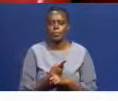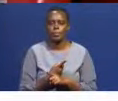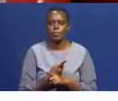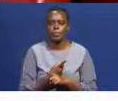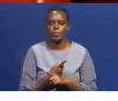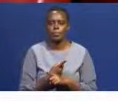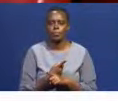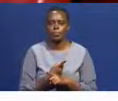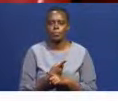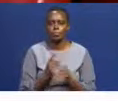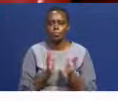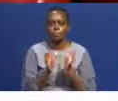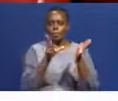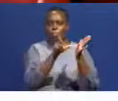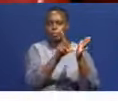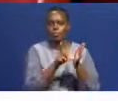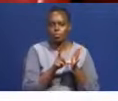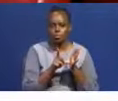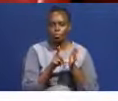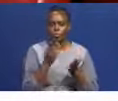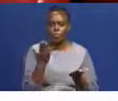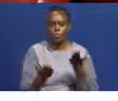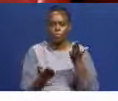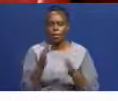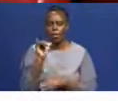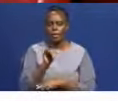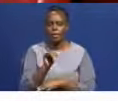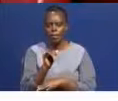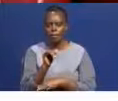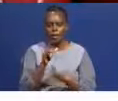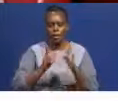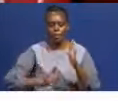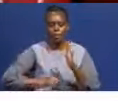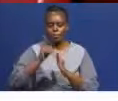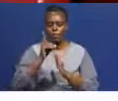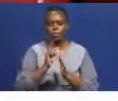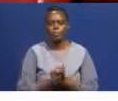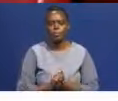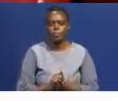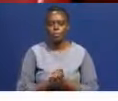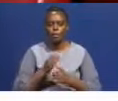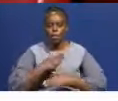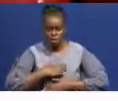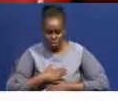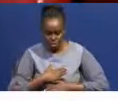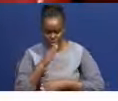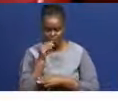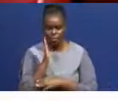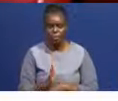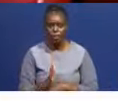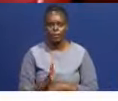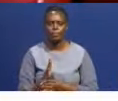the public debt, to balance that and development, Mr. Speaker.